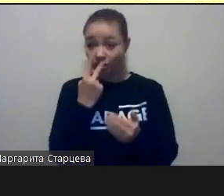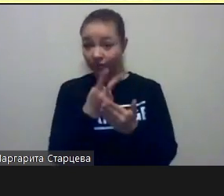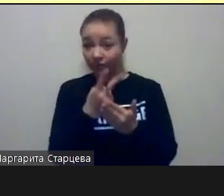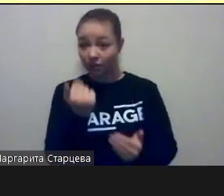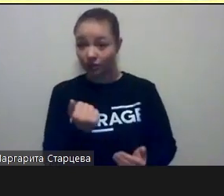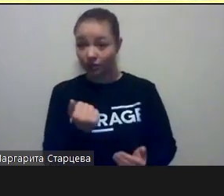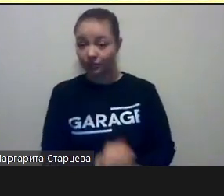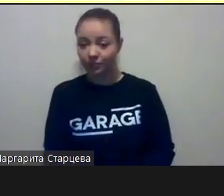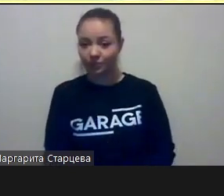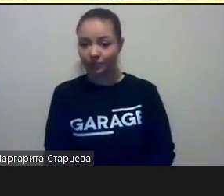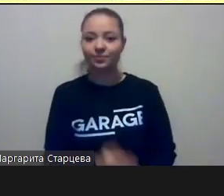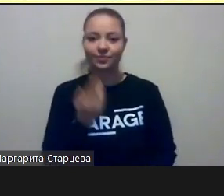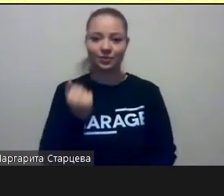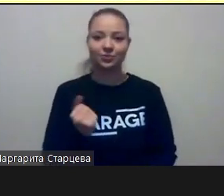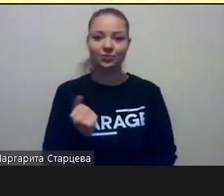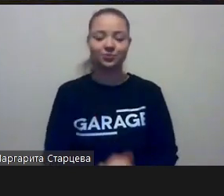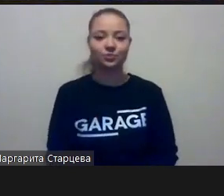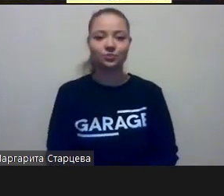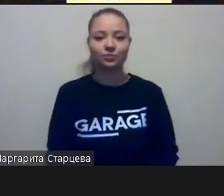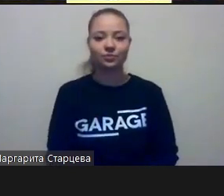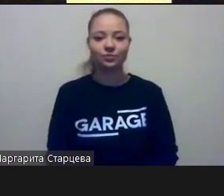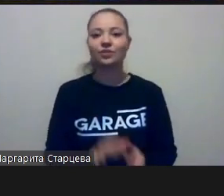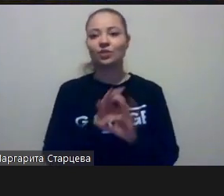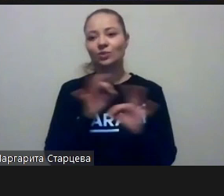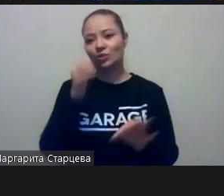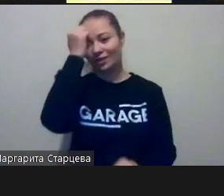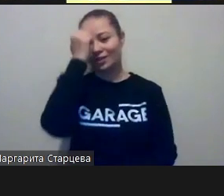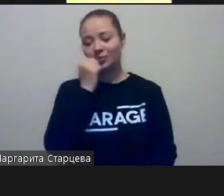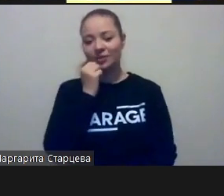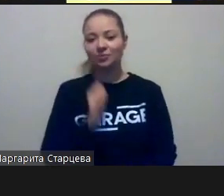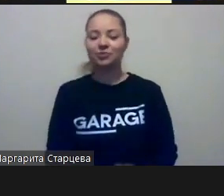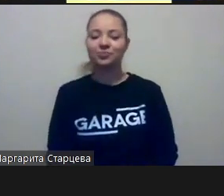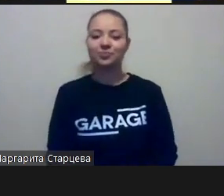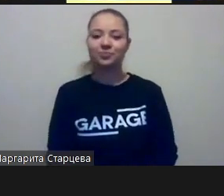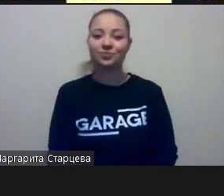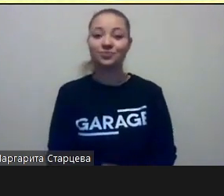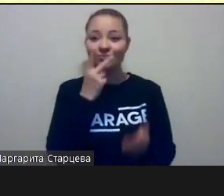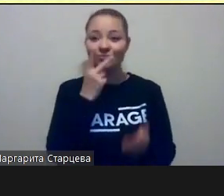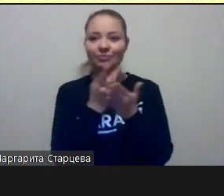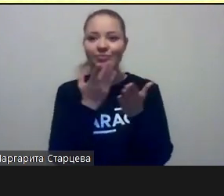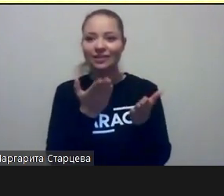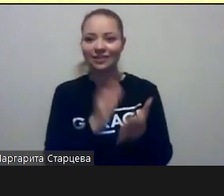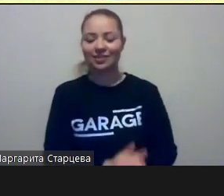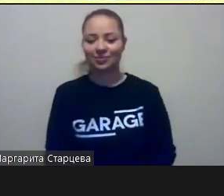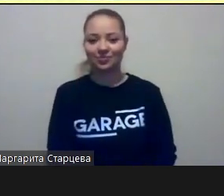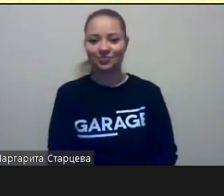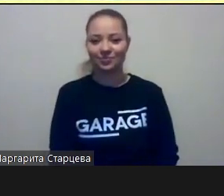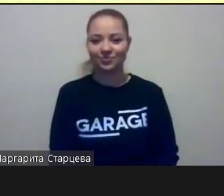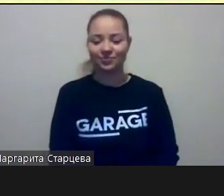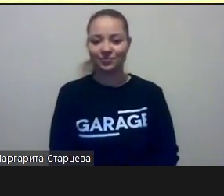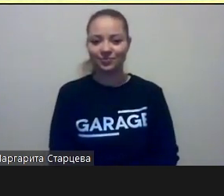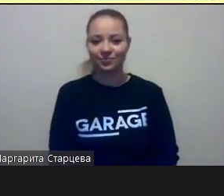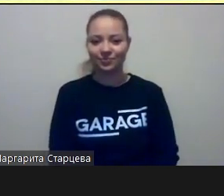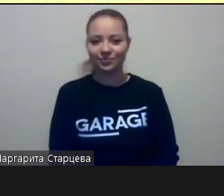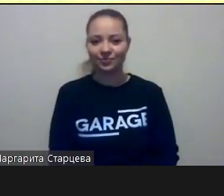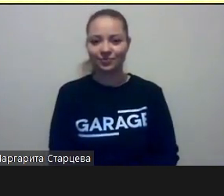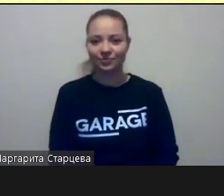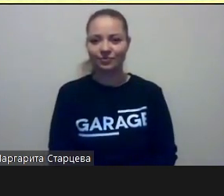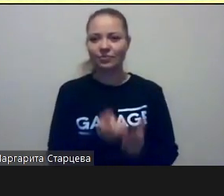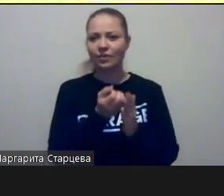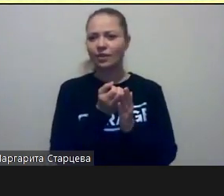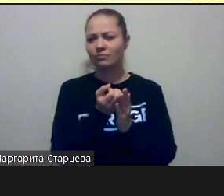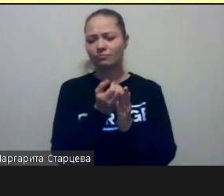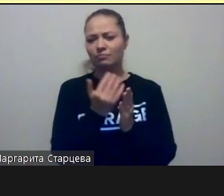Yes. Fantastic, thank you. It's been here, it lasts a couple of minutes, but I could also talk a little